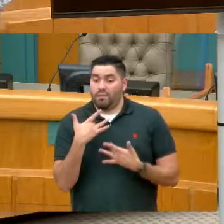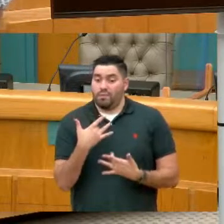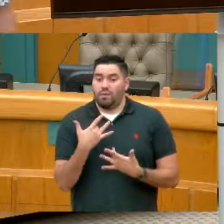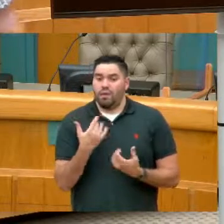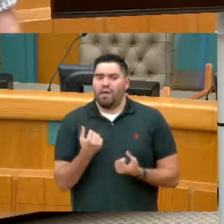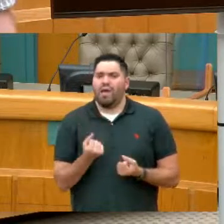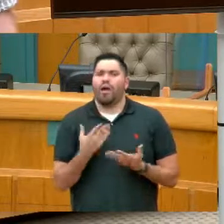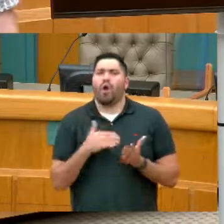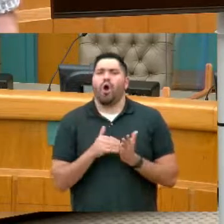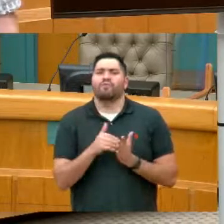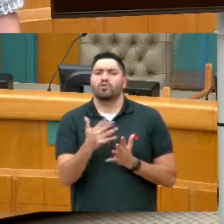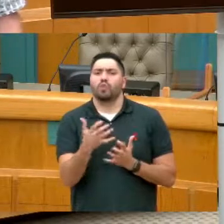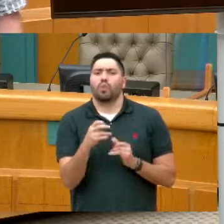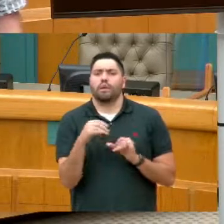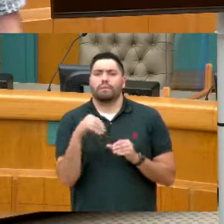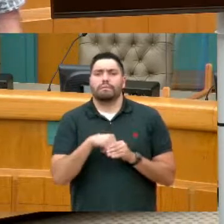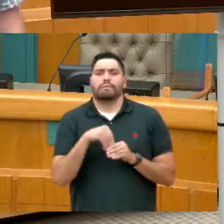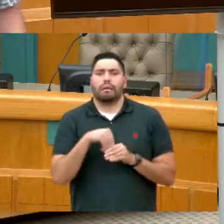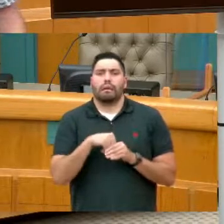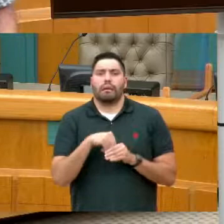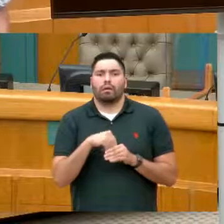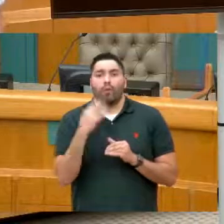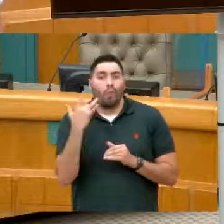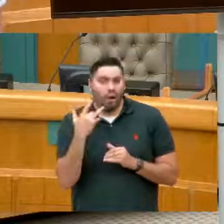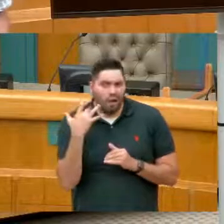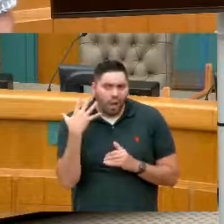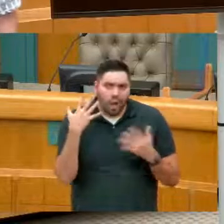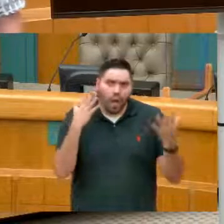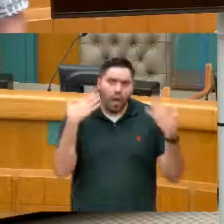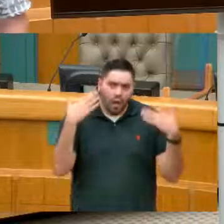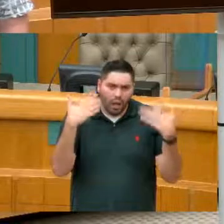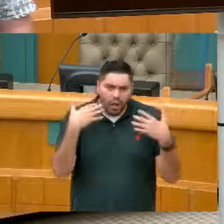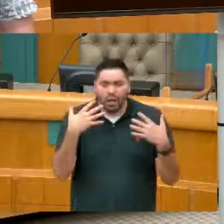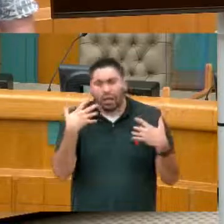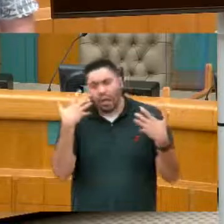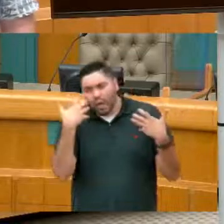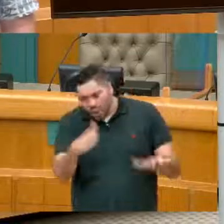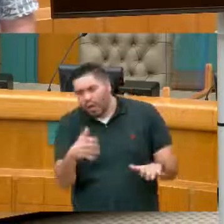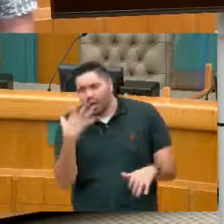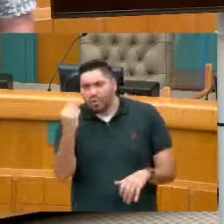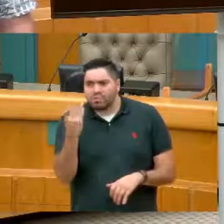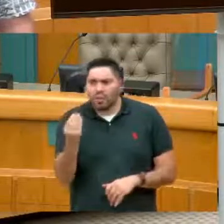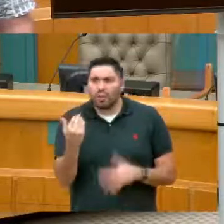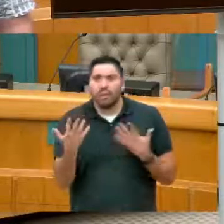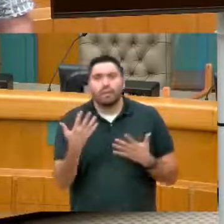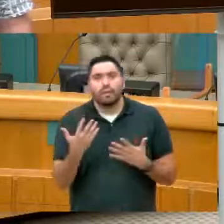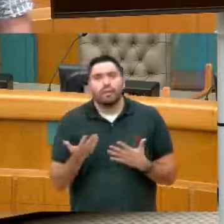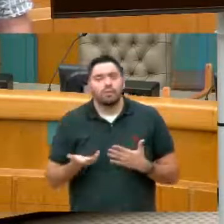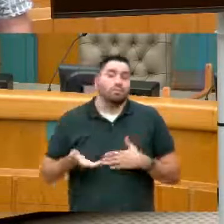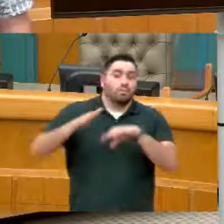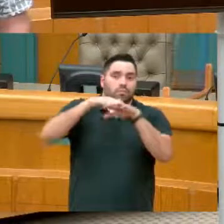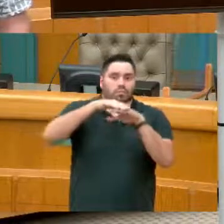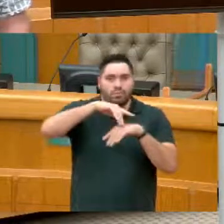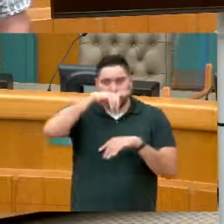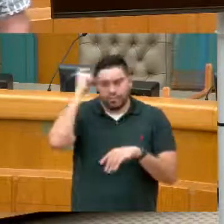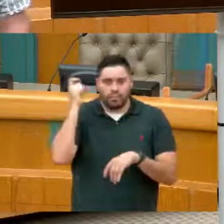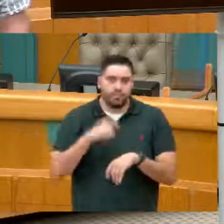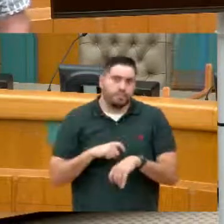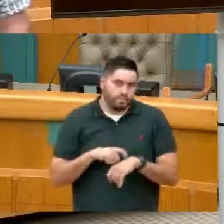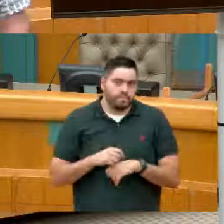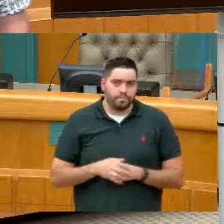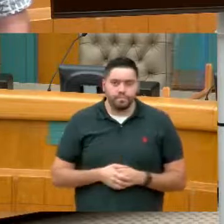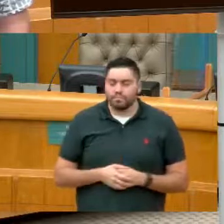weather, it's how much you're inside. And so this summer pattern where the farther south you went, the stronger the COVID